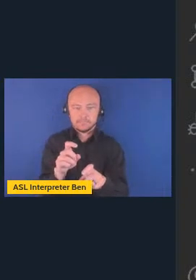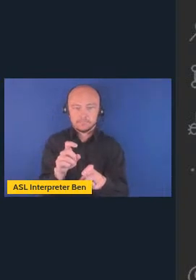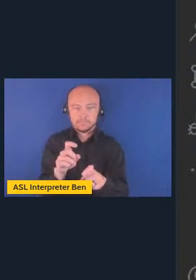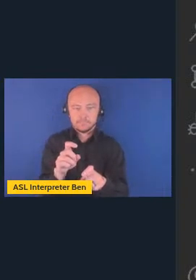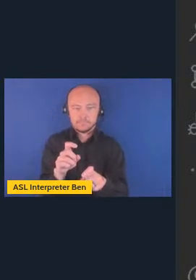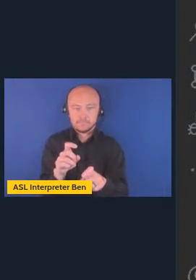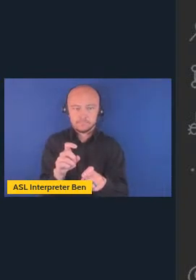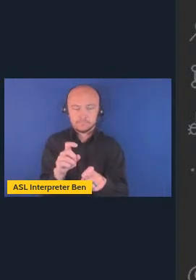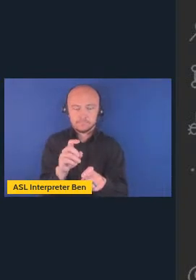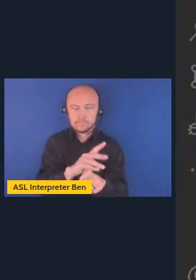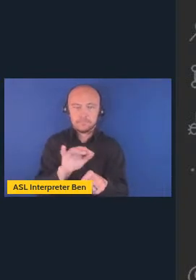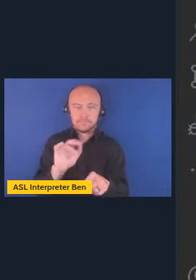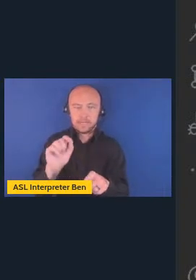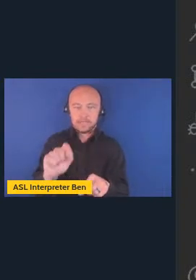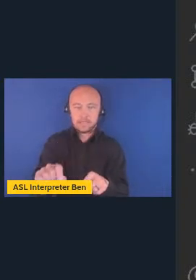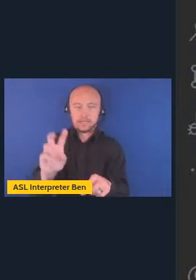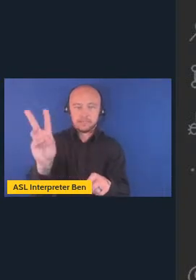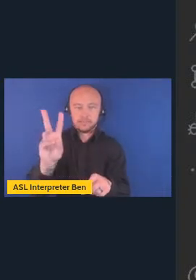main.w.